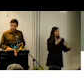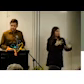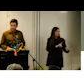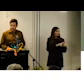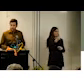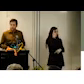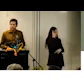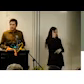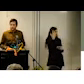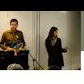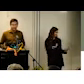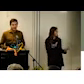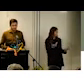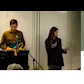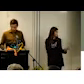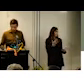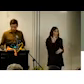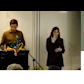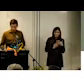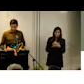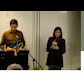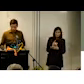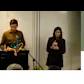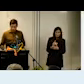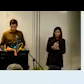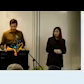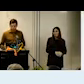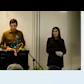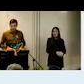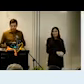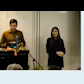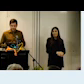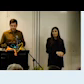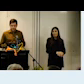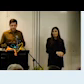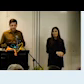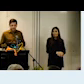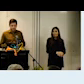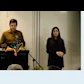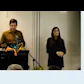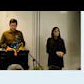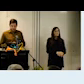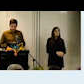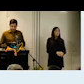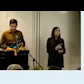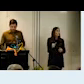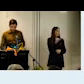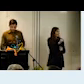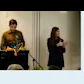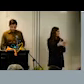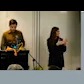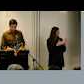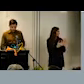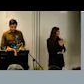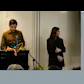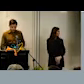them. But when does this replay happen? Well, for that, we'll come back to revisit Tim.